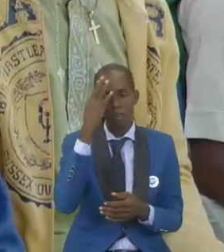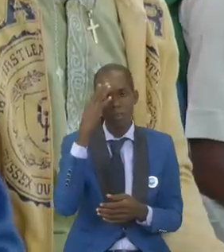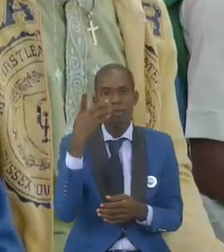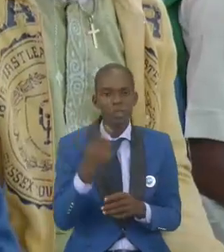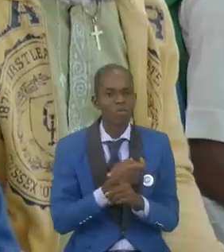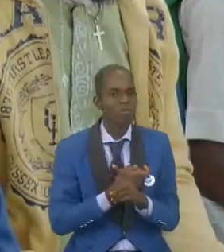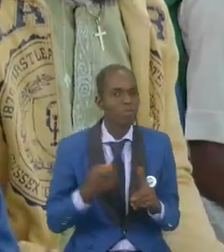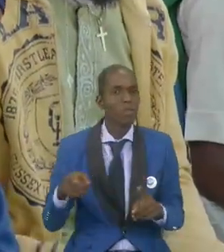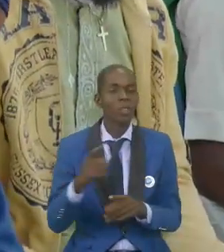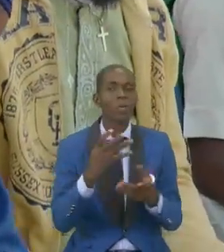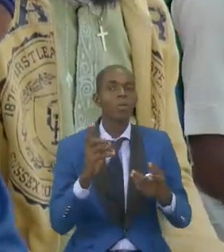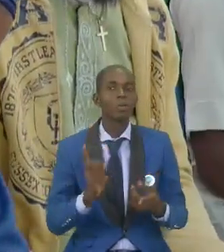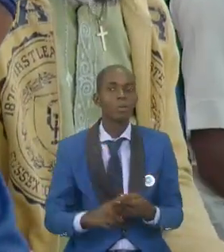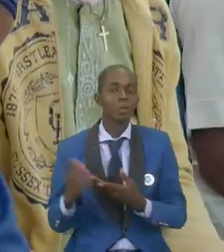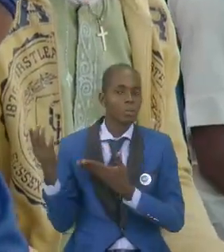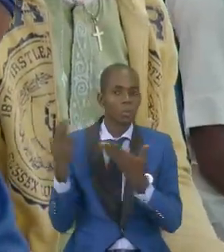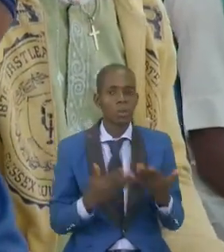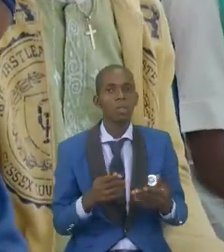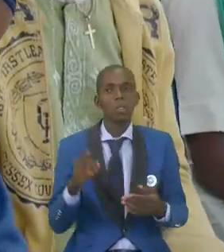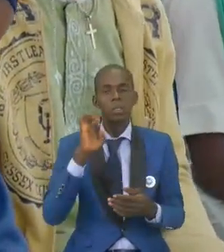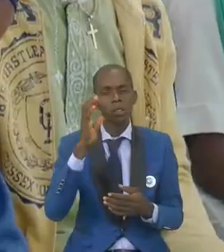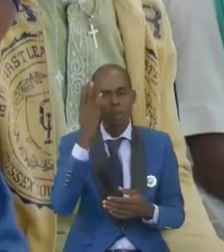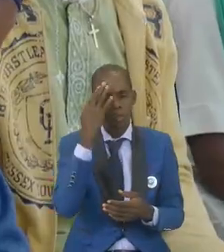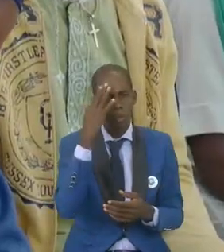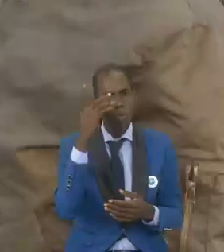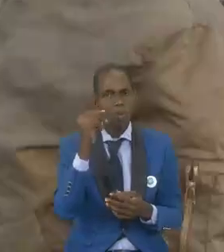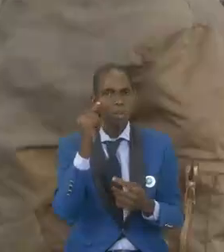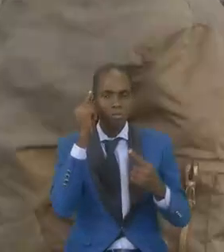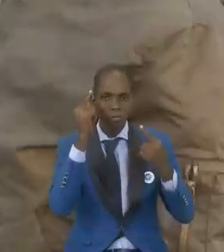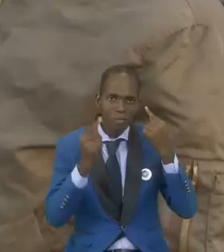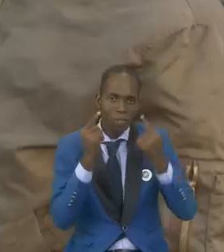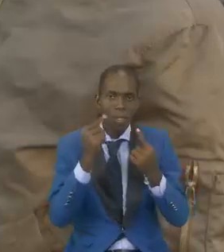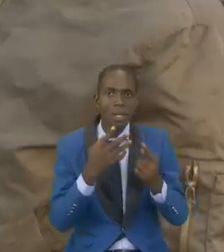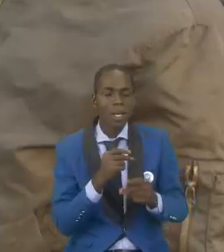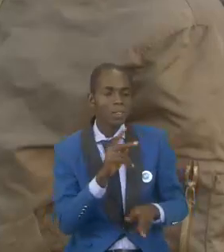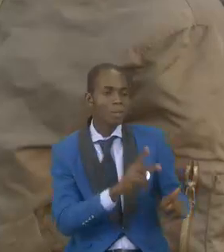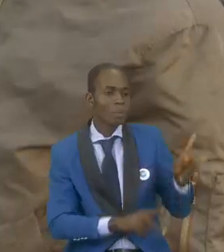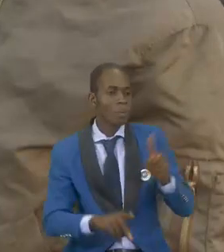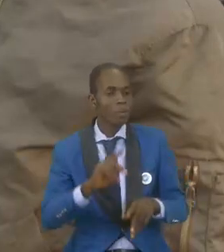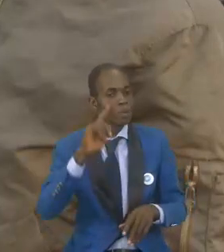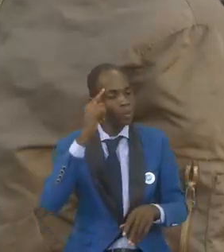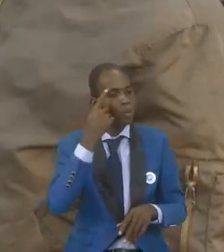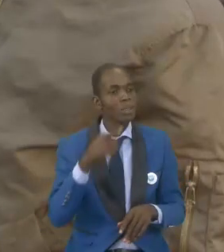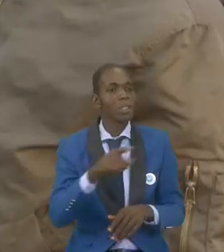to cause. He knew the thought, the urge, the final say as to